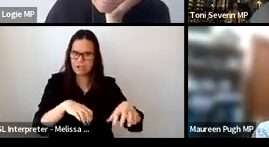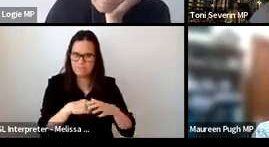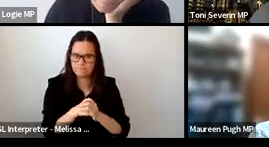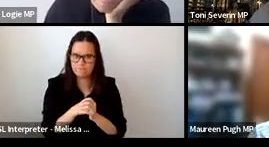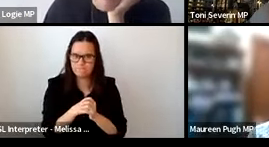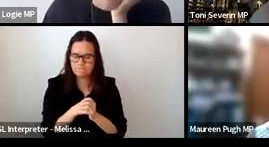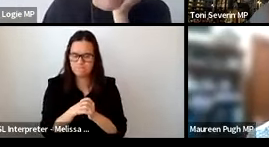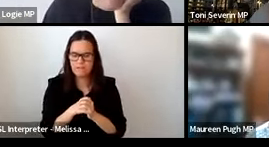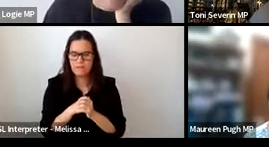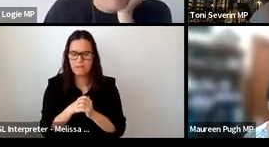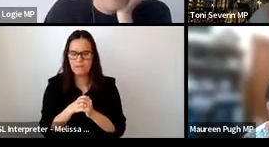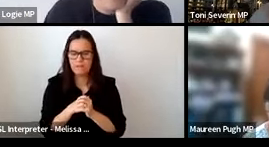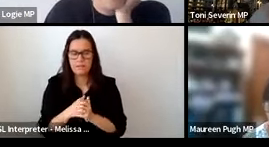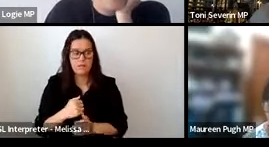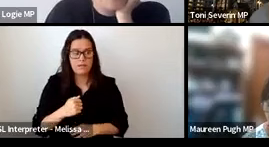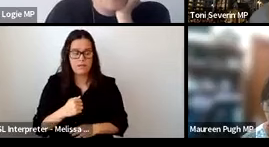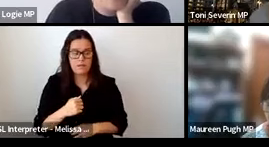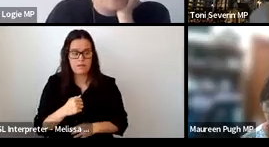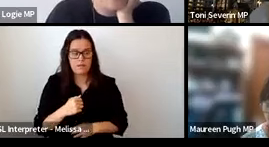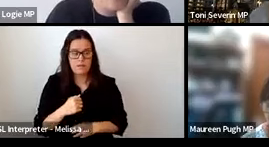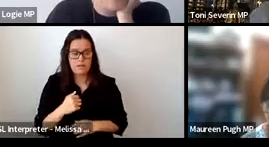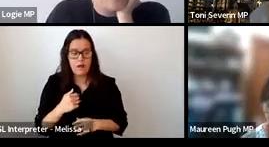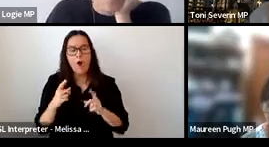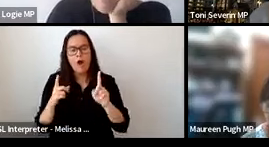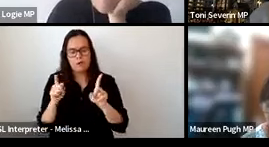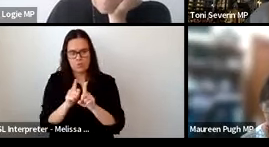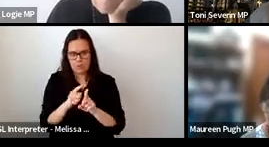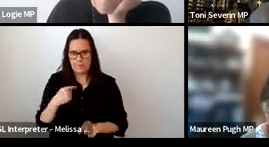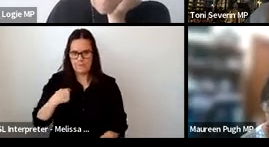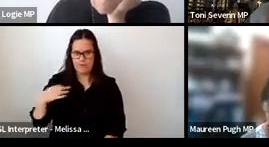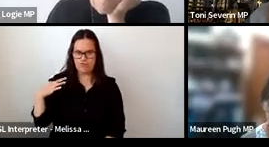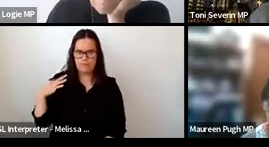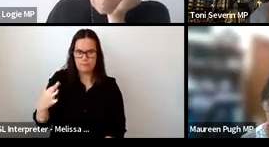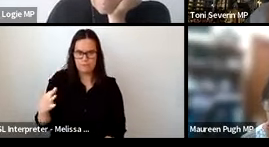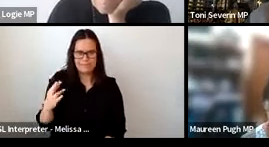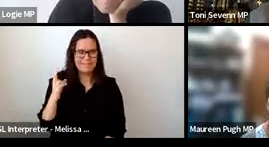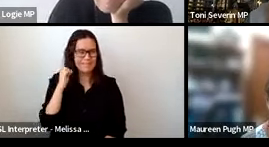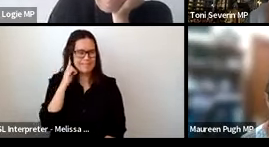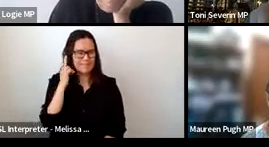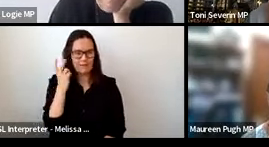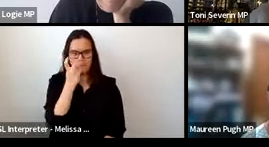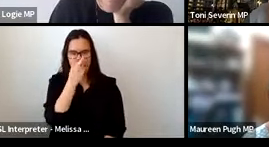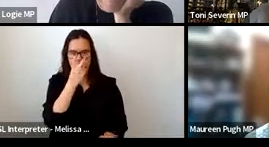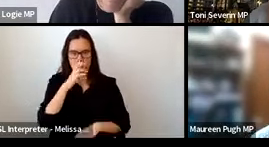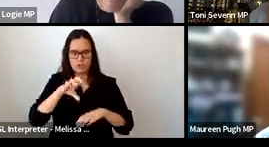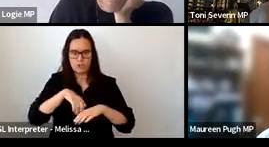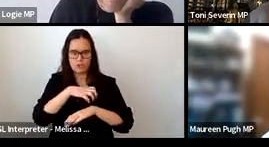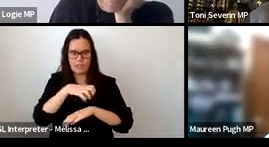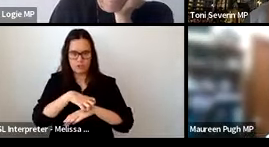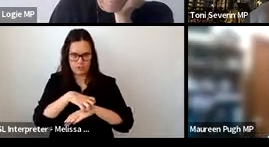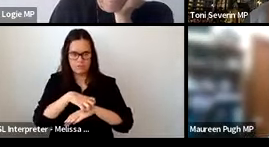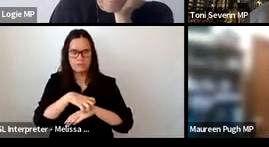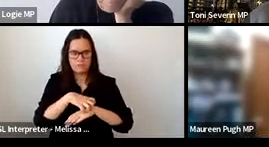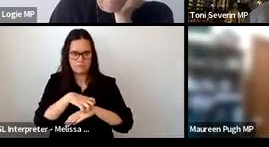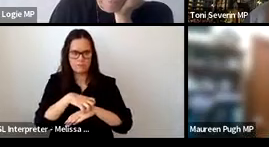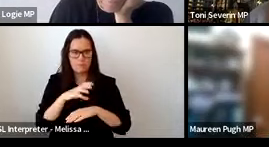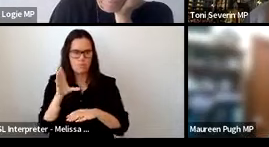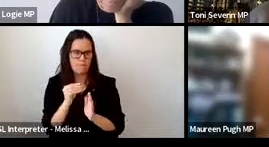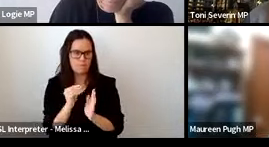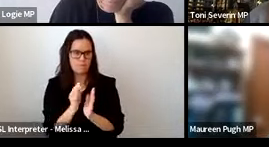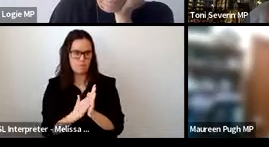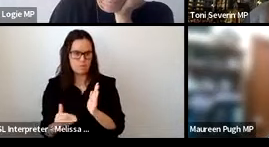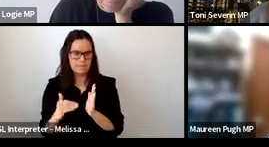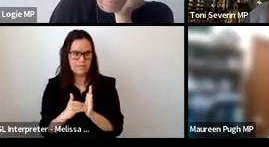the basis of and I'm representing the Deafblind Association of New